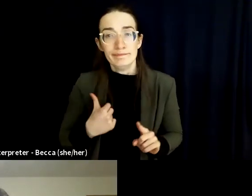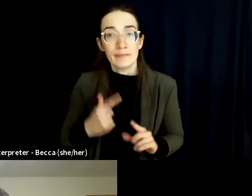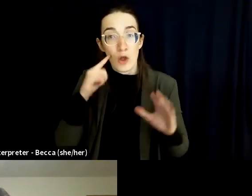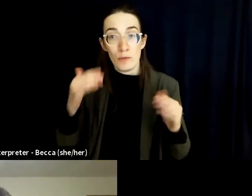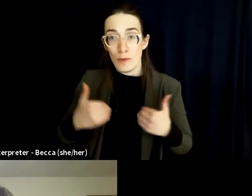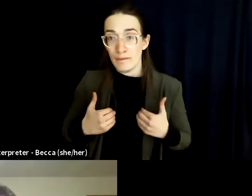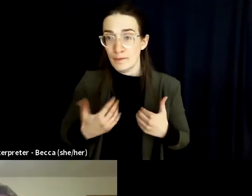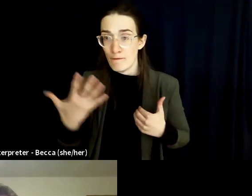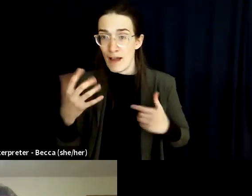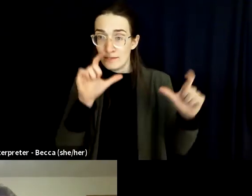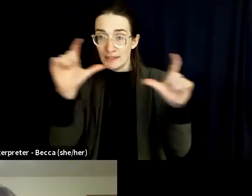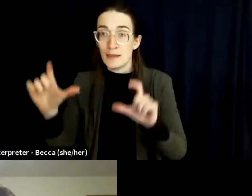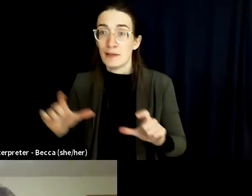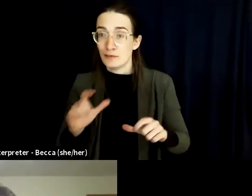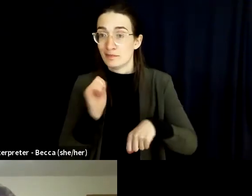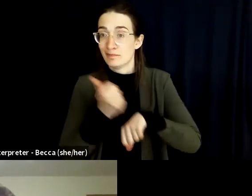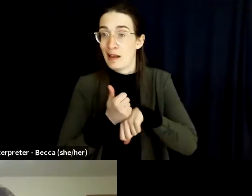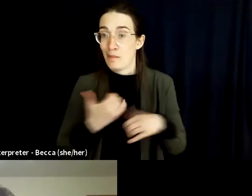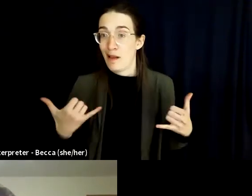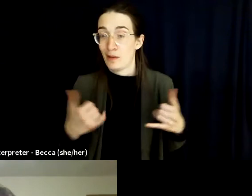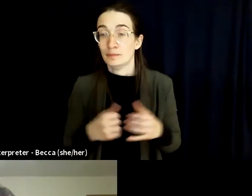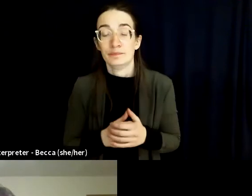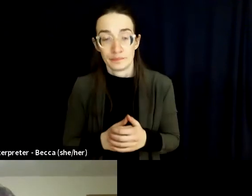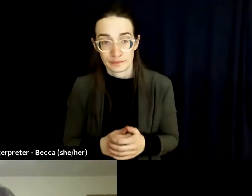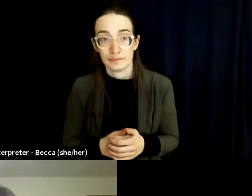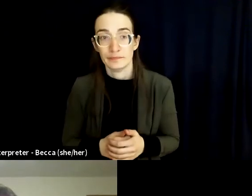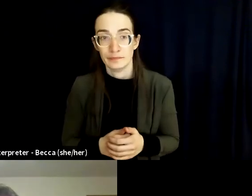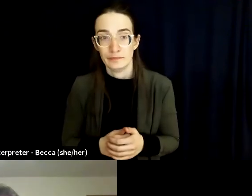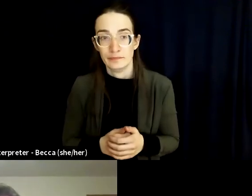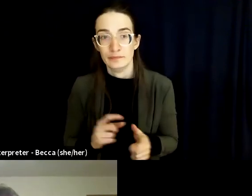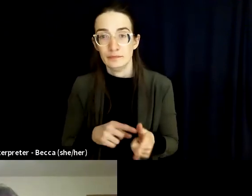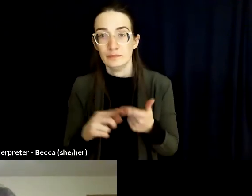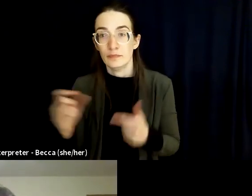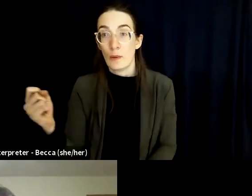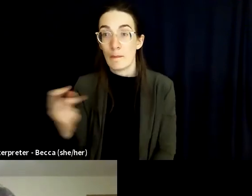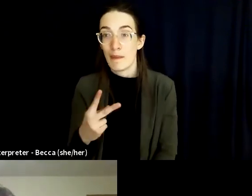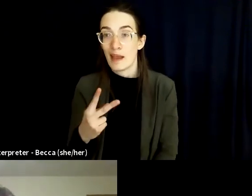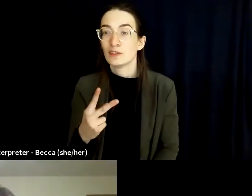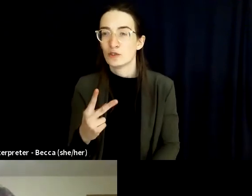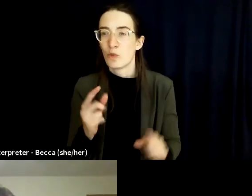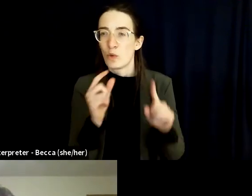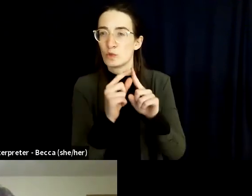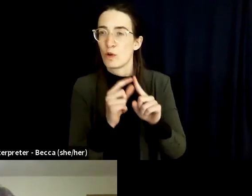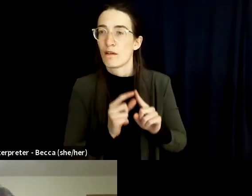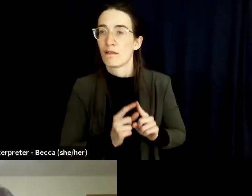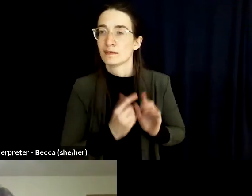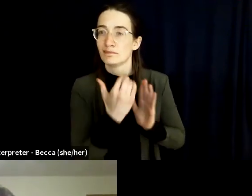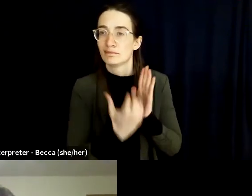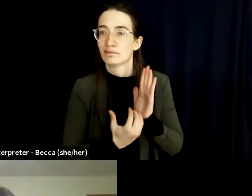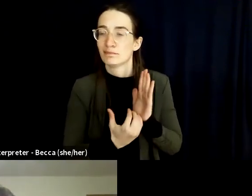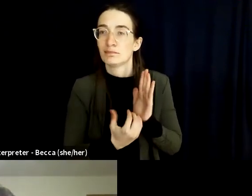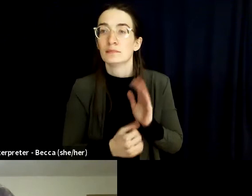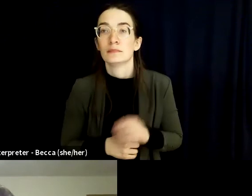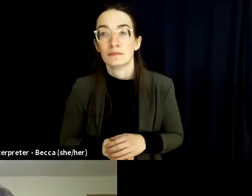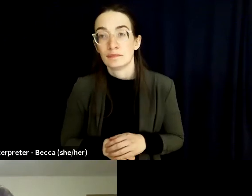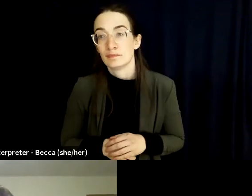a few seconds if people don't have them up yet. And then I'll go back to the words. Here we go. So then we'll give you